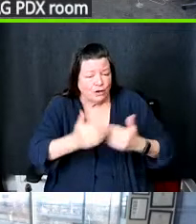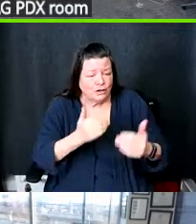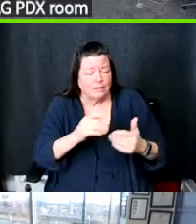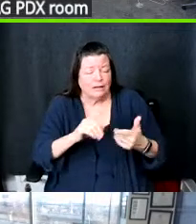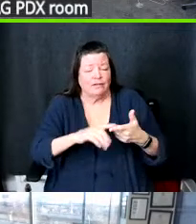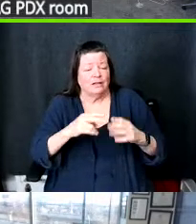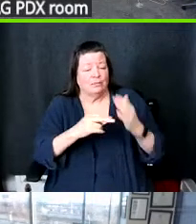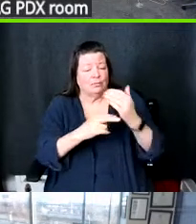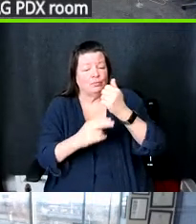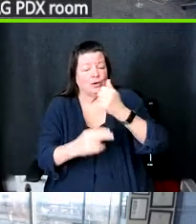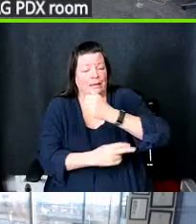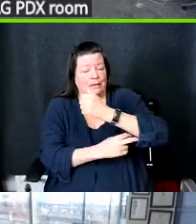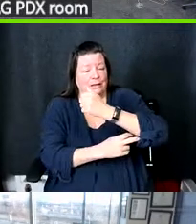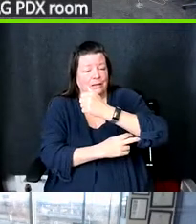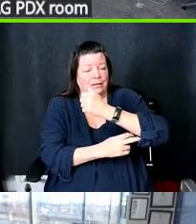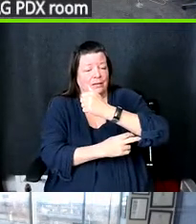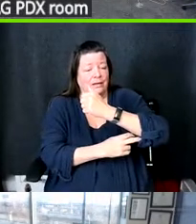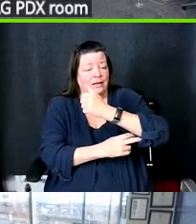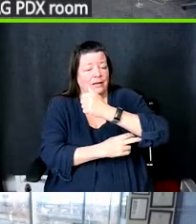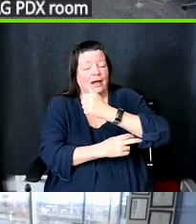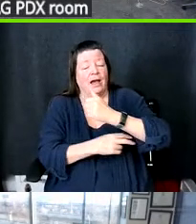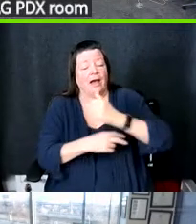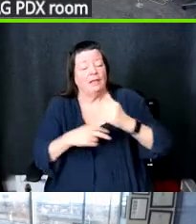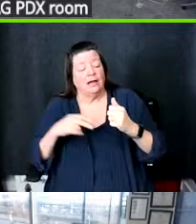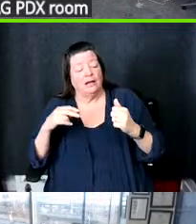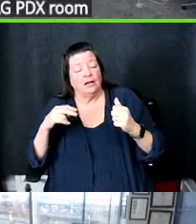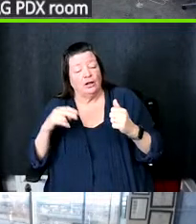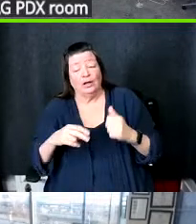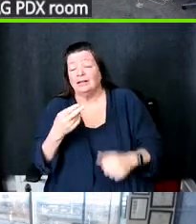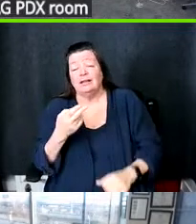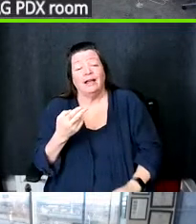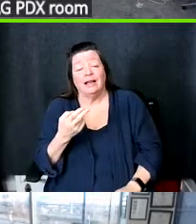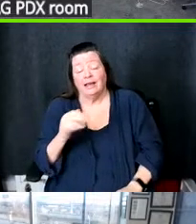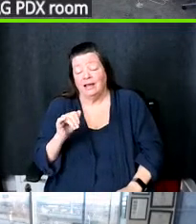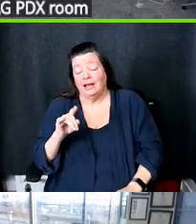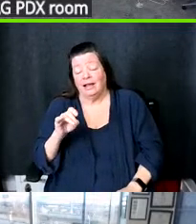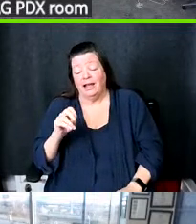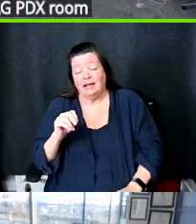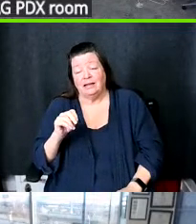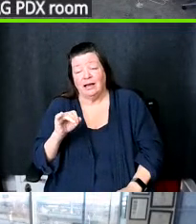then look at on Hayden Island, Grant